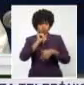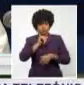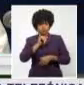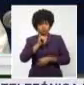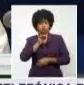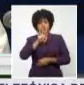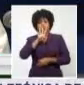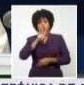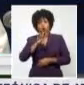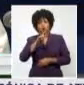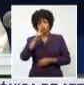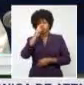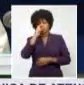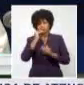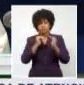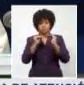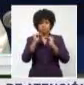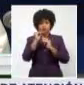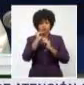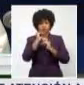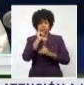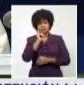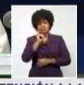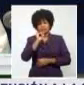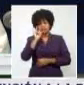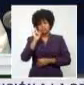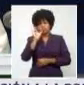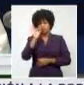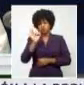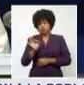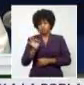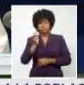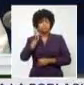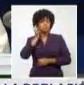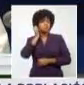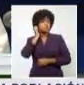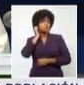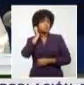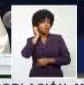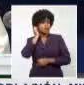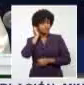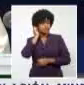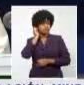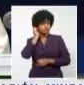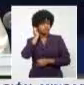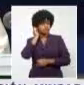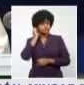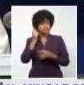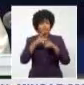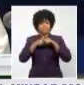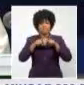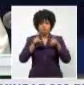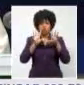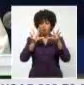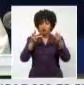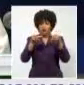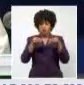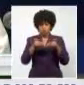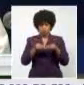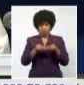female. However, in the accumulated number of cases, that represents